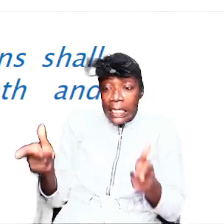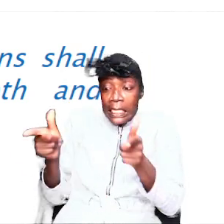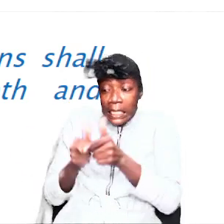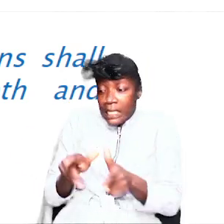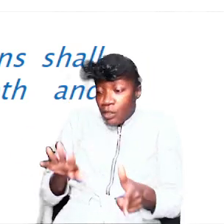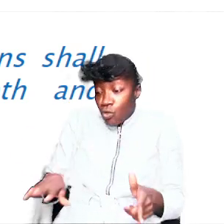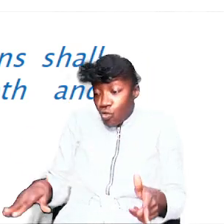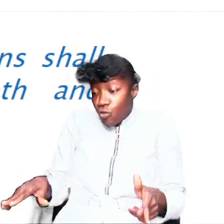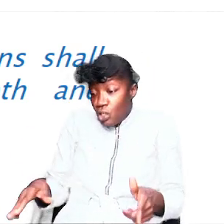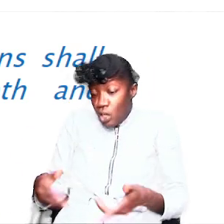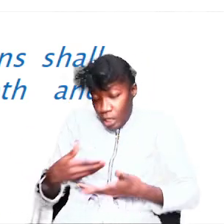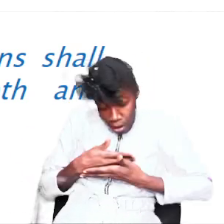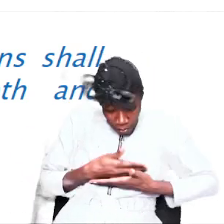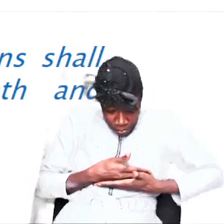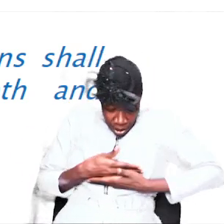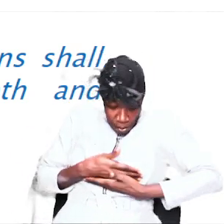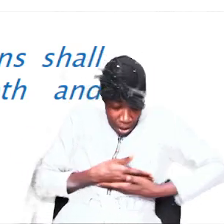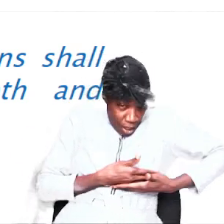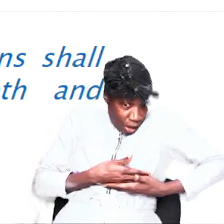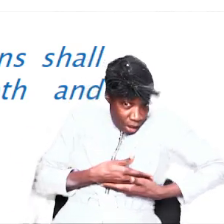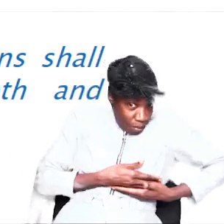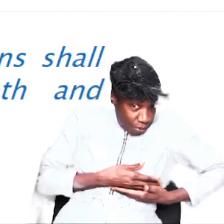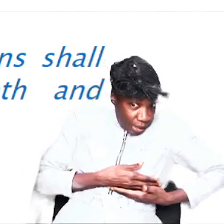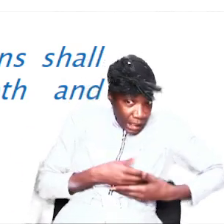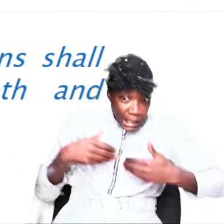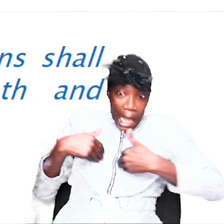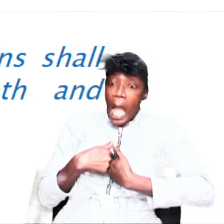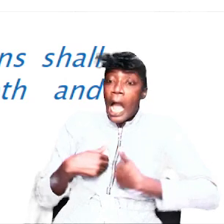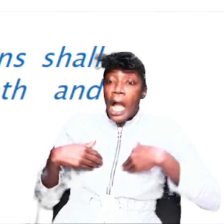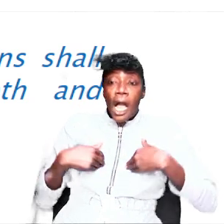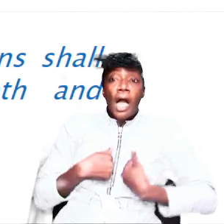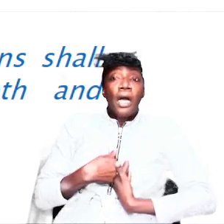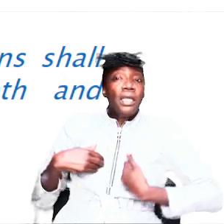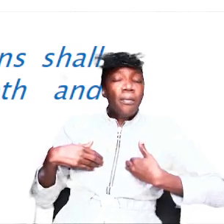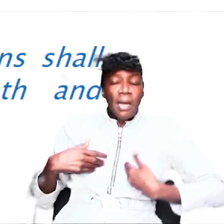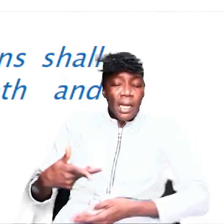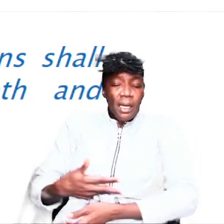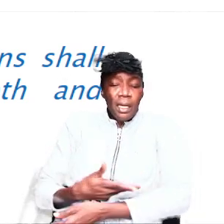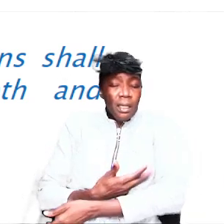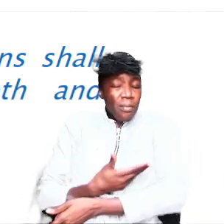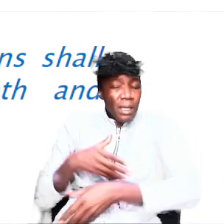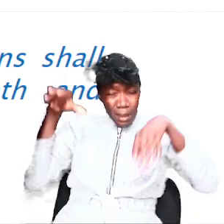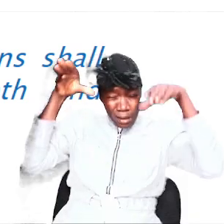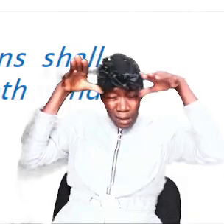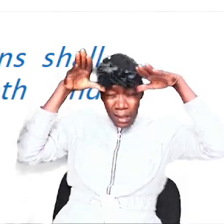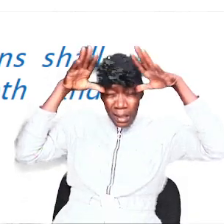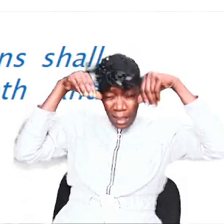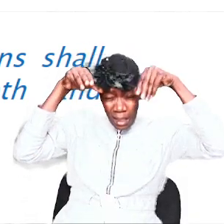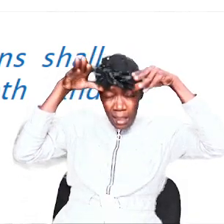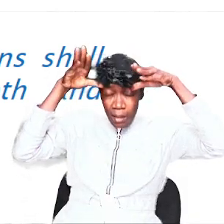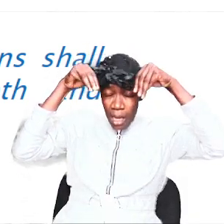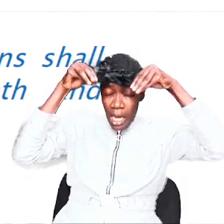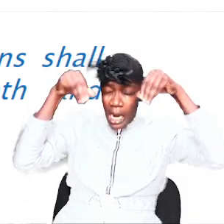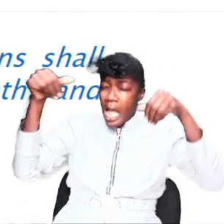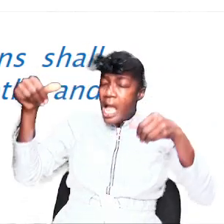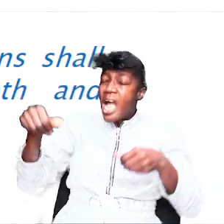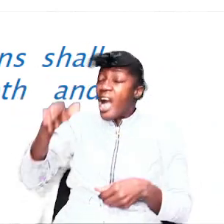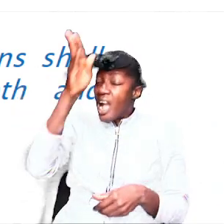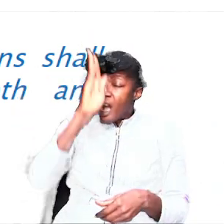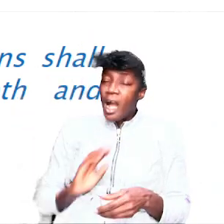and suckling, ox and sheep, camel and ass. God was